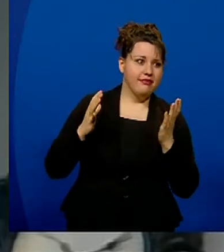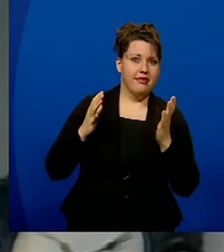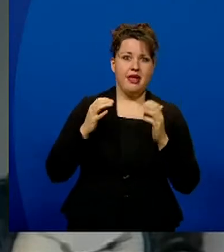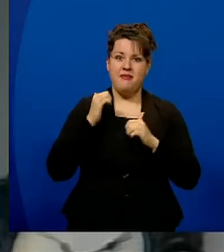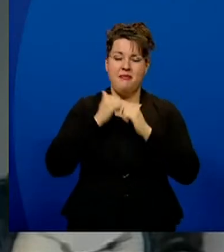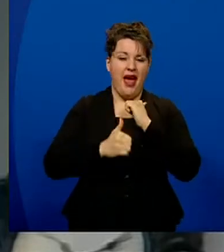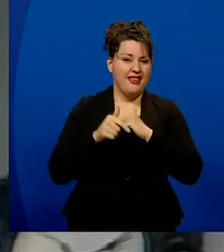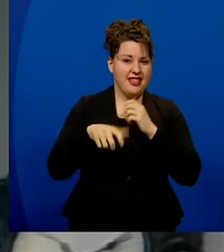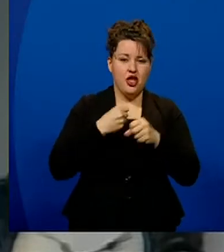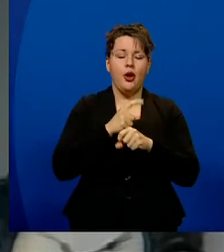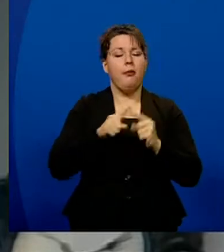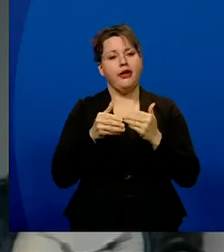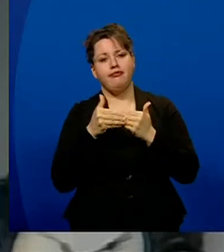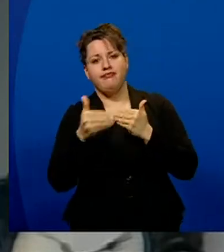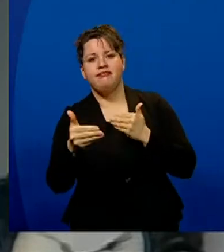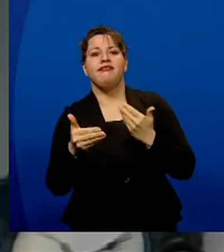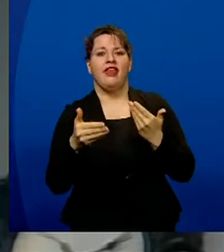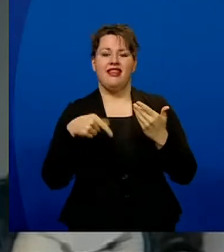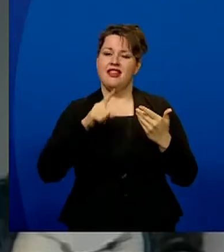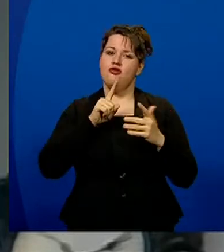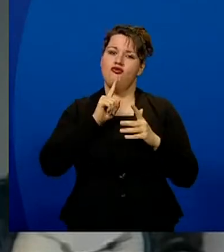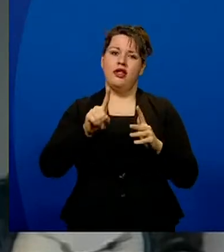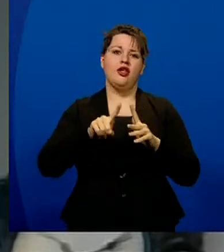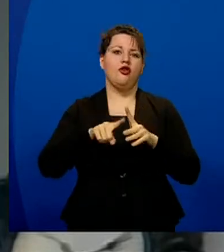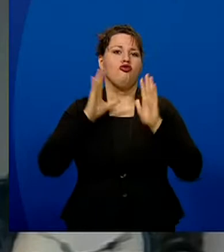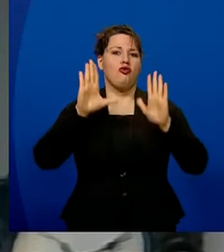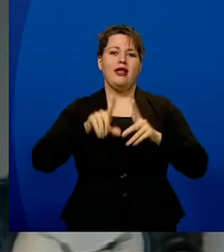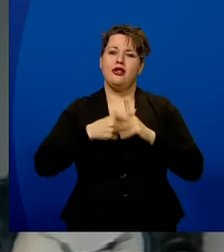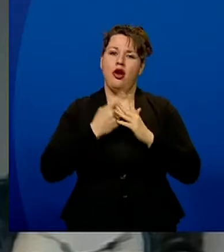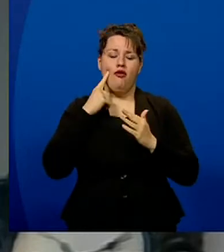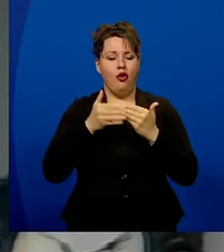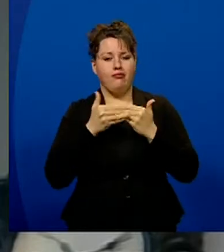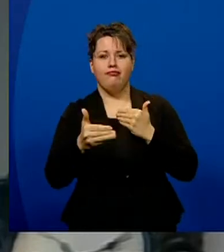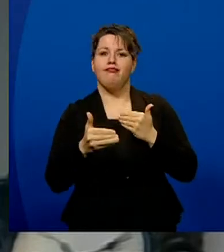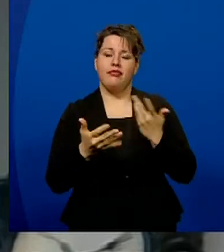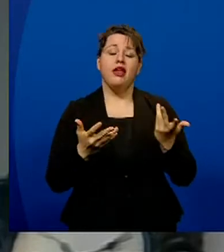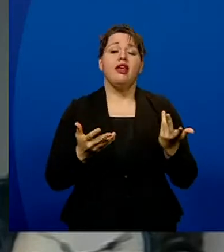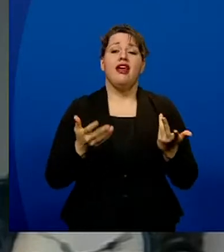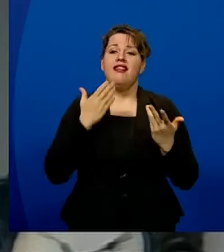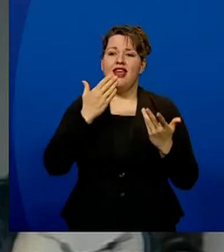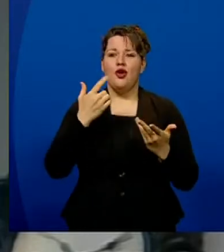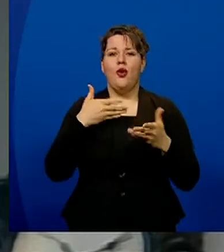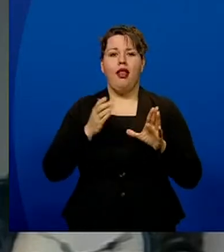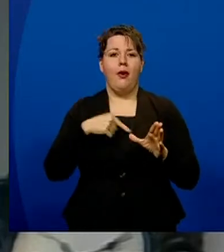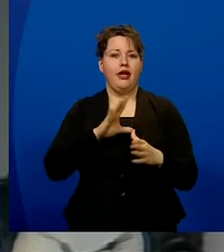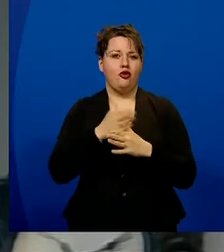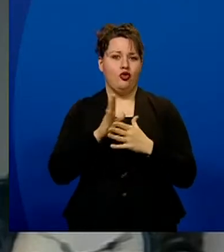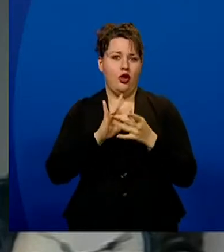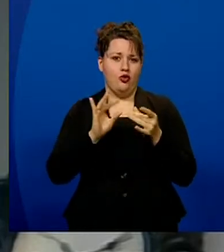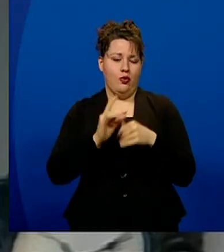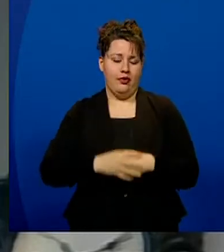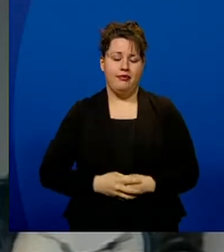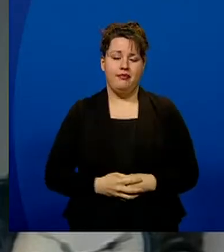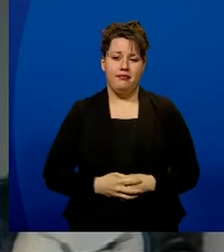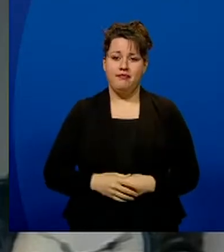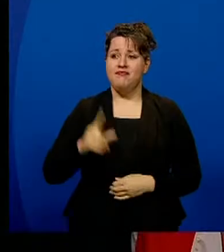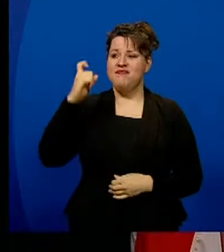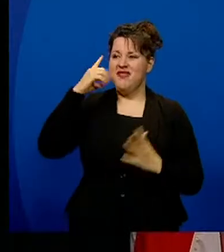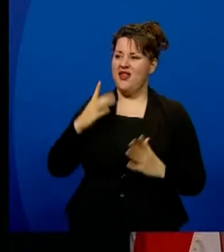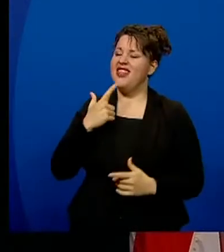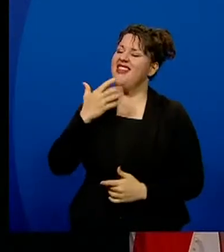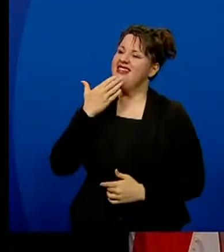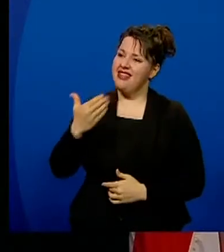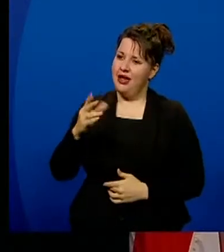forward. This is a great start in moving forward. Thank you for allowing us to share a little bit of our story. Oh, thank you,